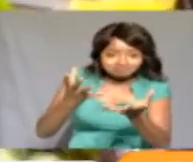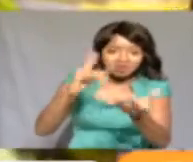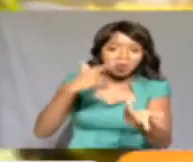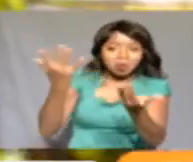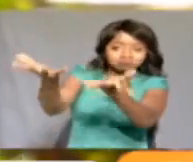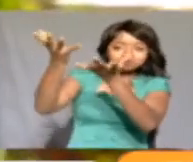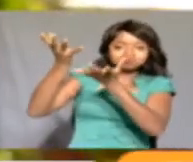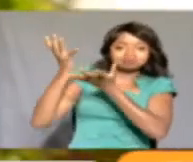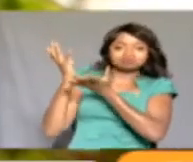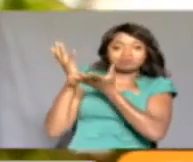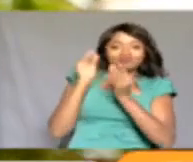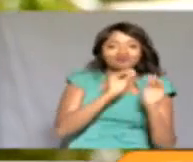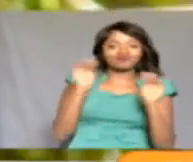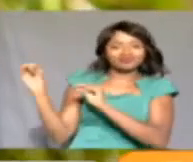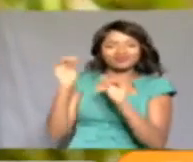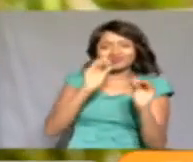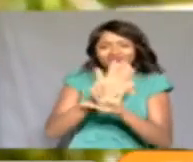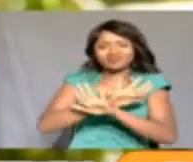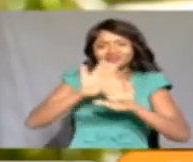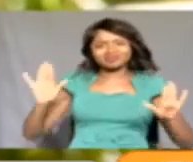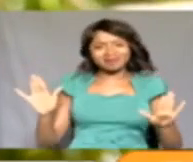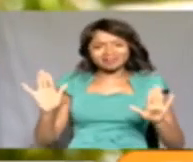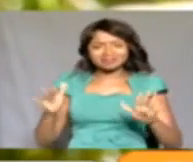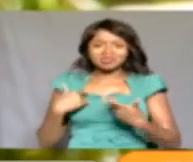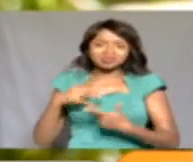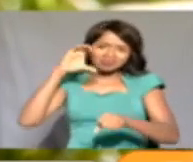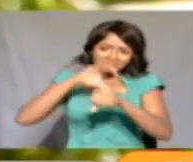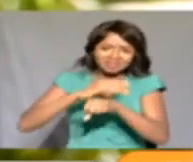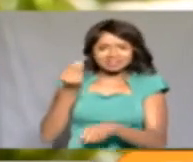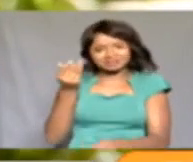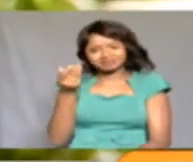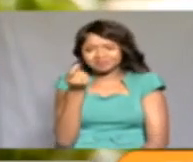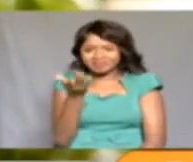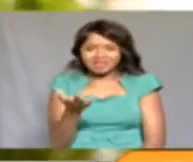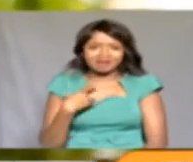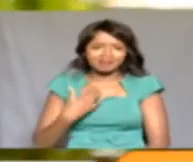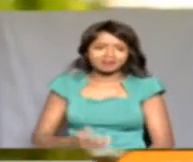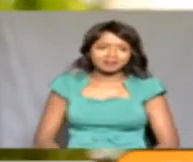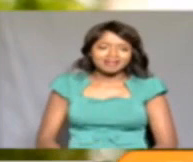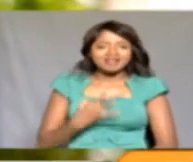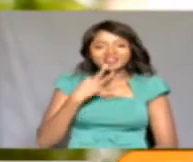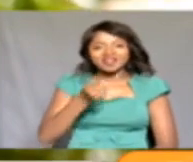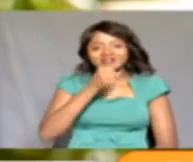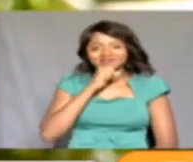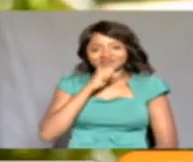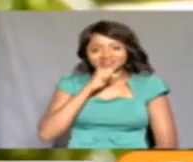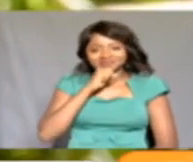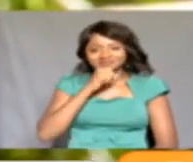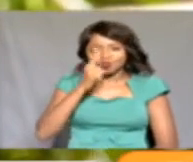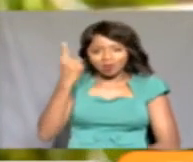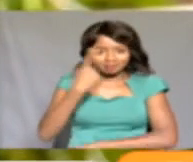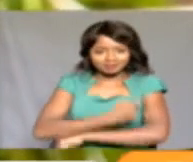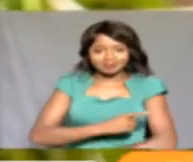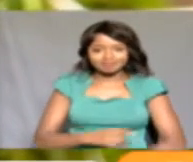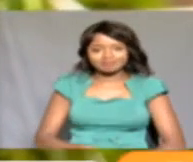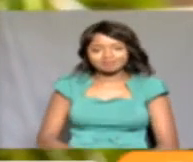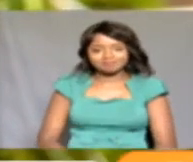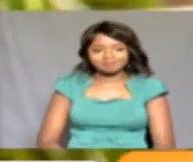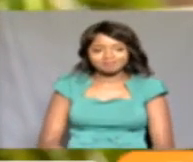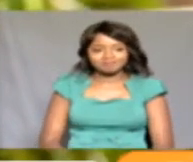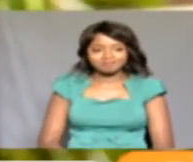trucks. So I was getting something there around 350 shillings. That is what I was